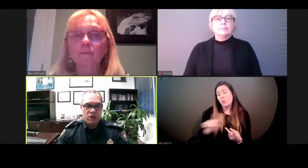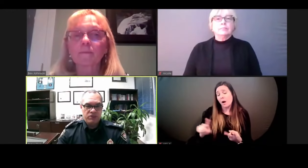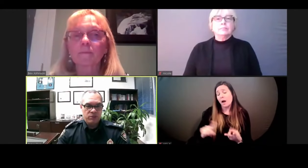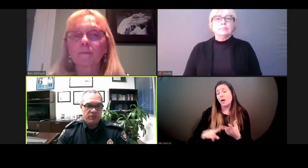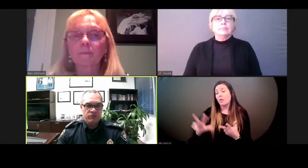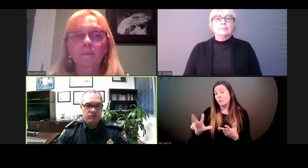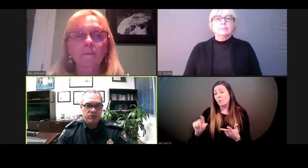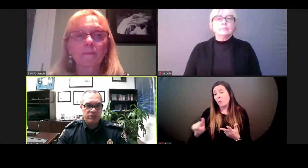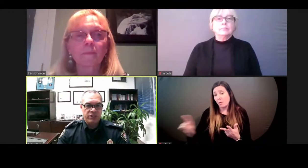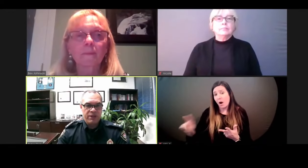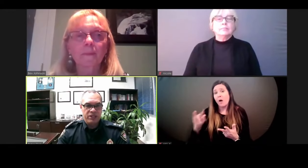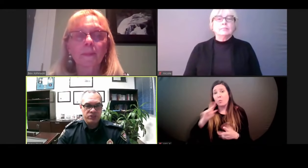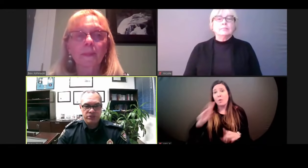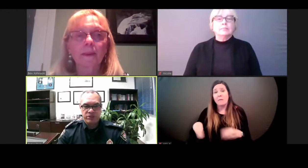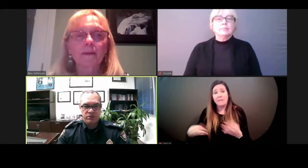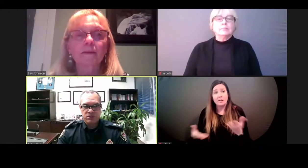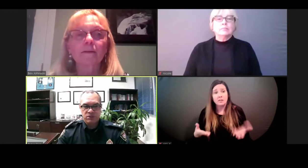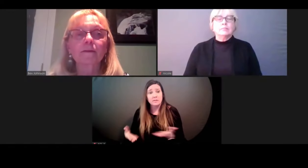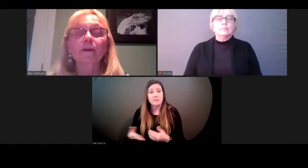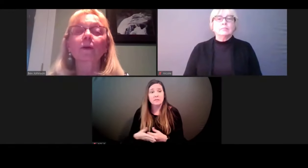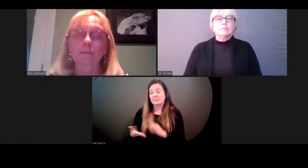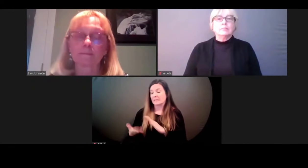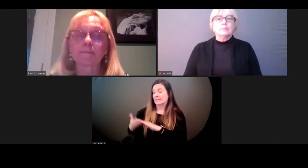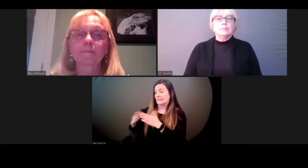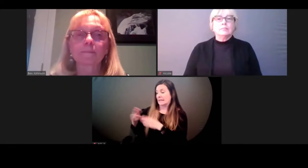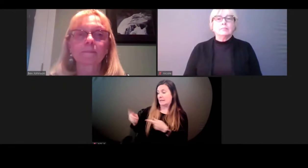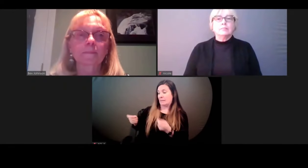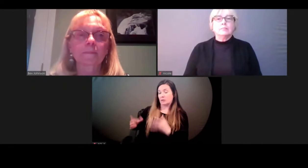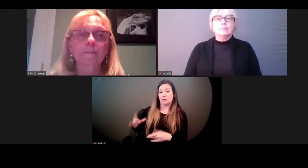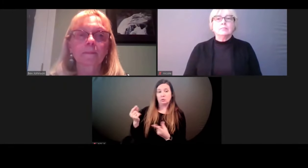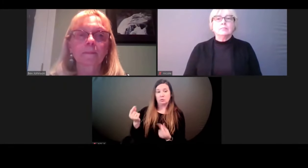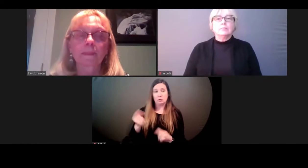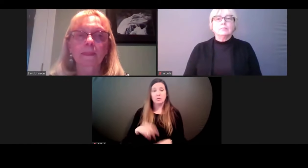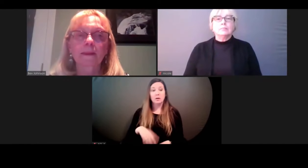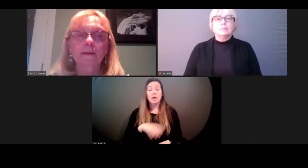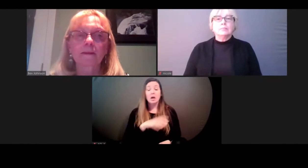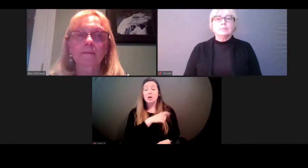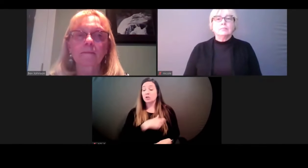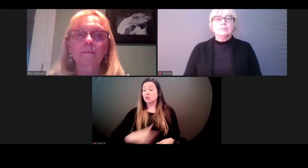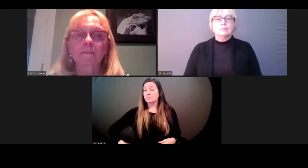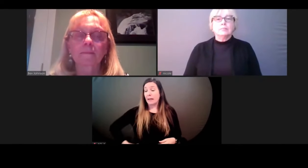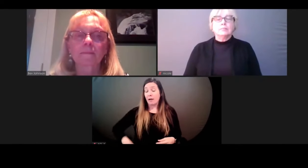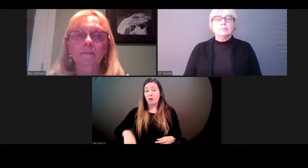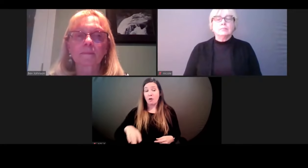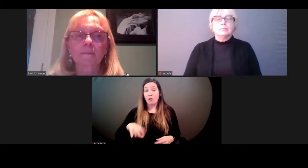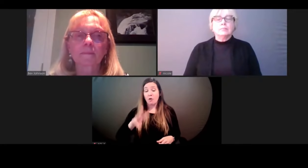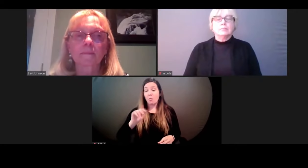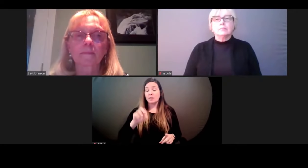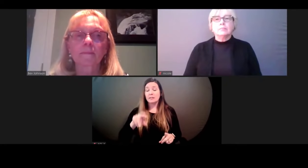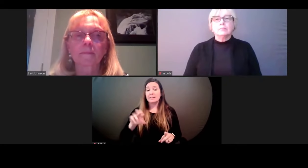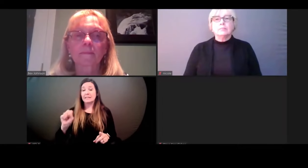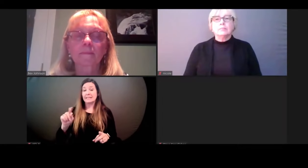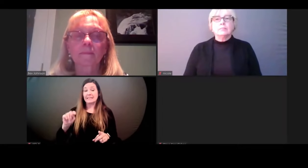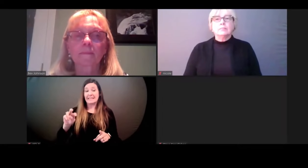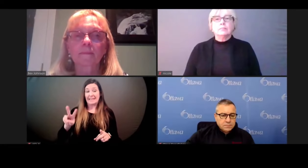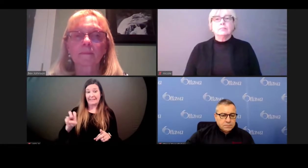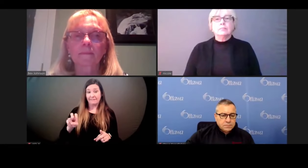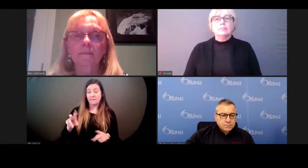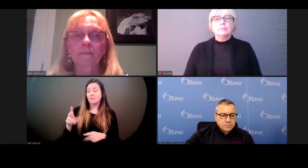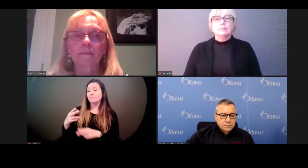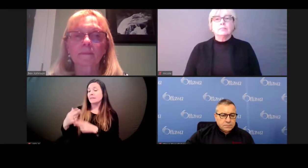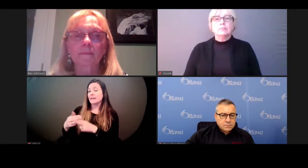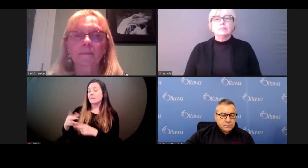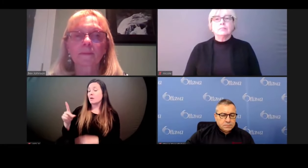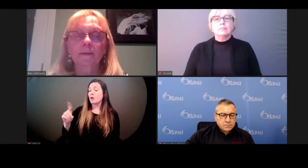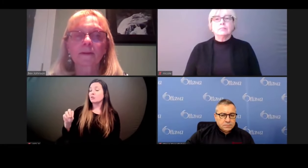Okay, that's probably something for the city manager to do. Yeah, Steve Kanalakis, we have a Donna Gray, a general manager, Bev,